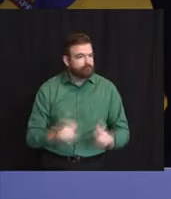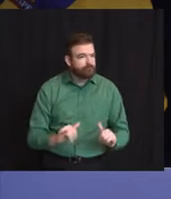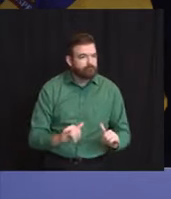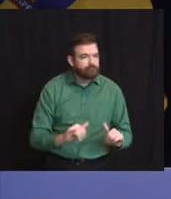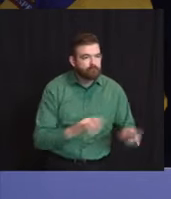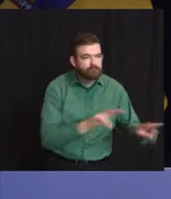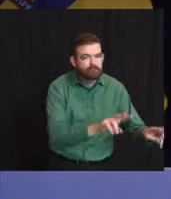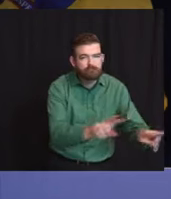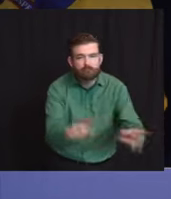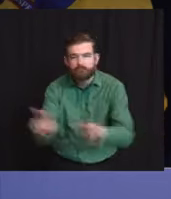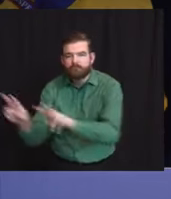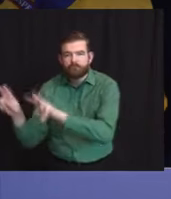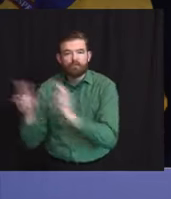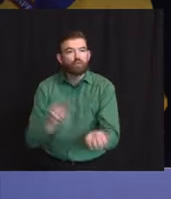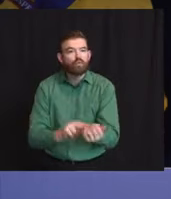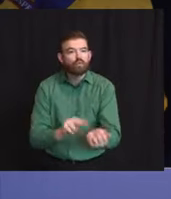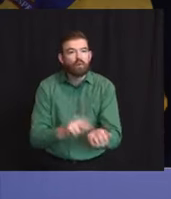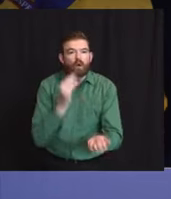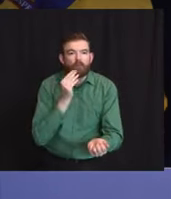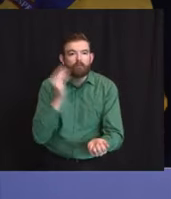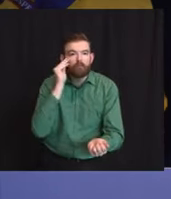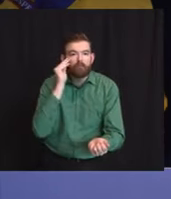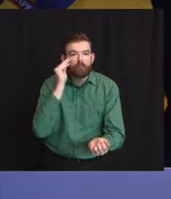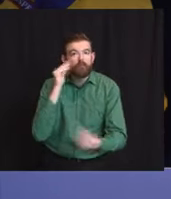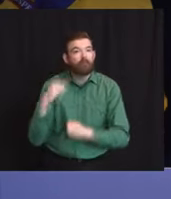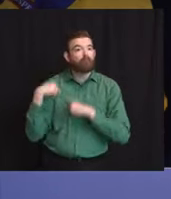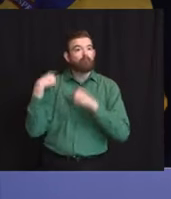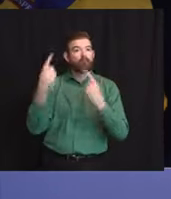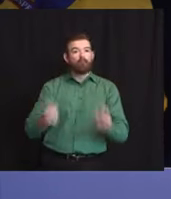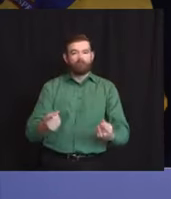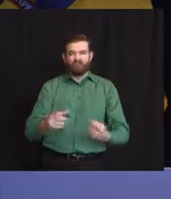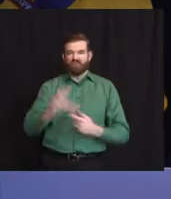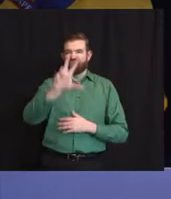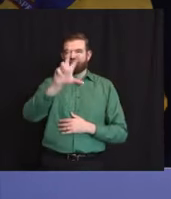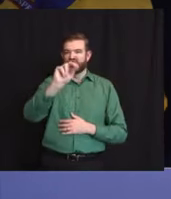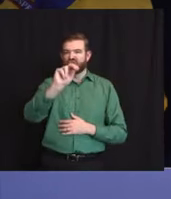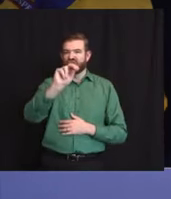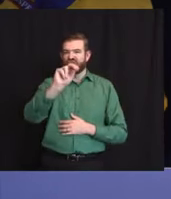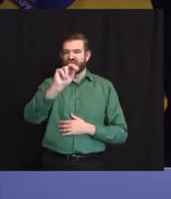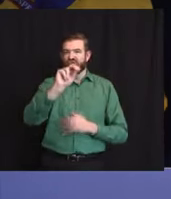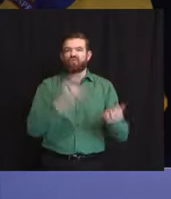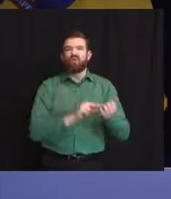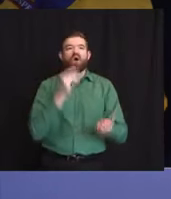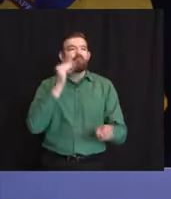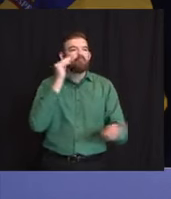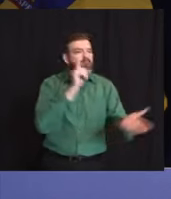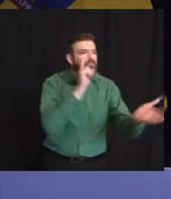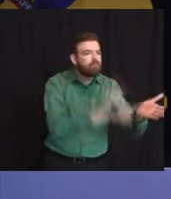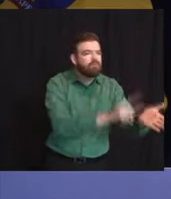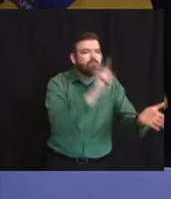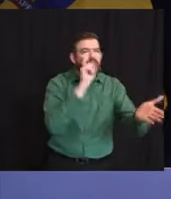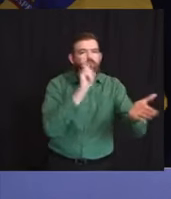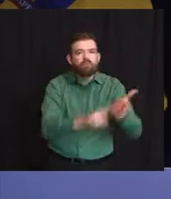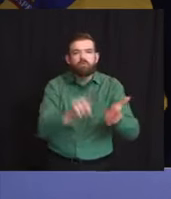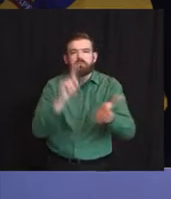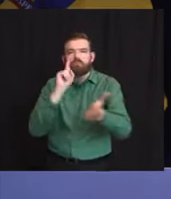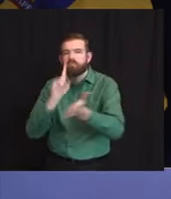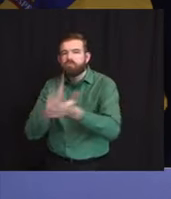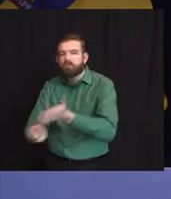30 inspections since last Thursday. They have issued directed plans of correction to 3